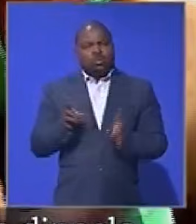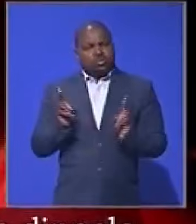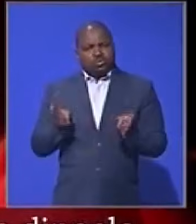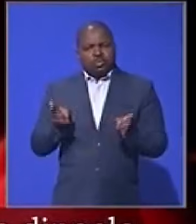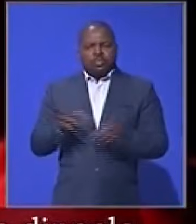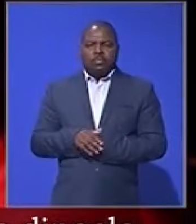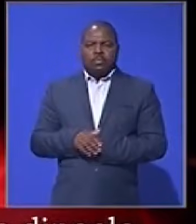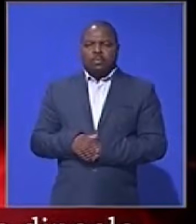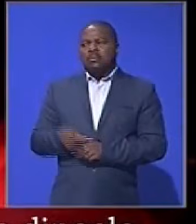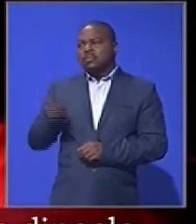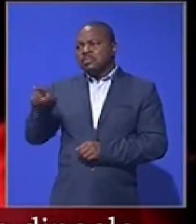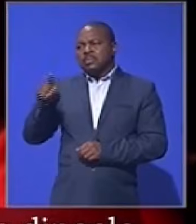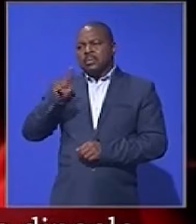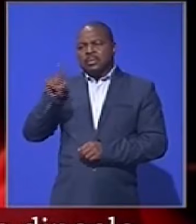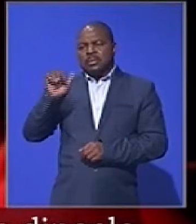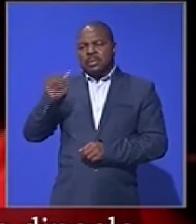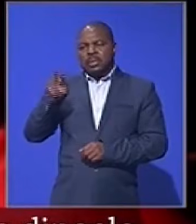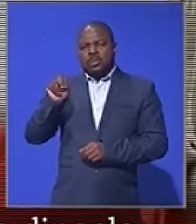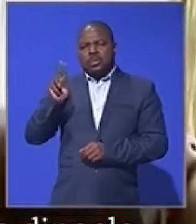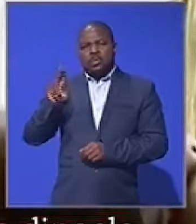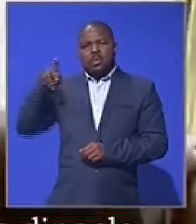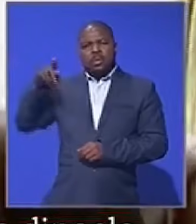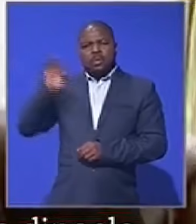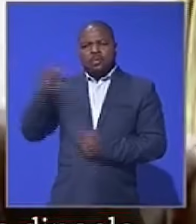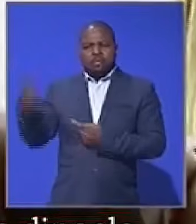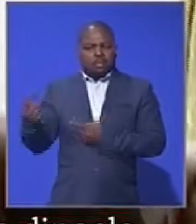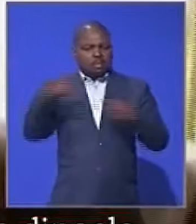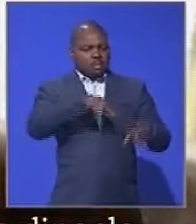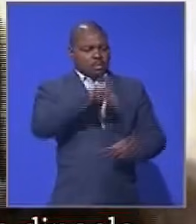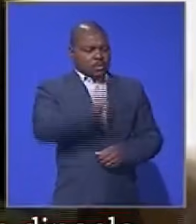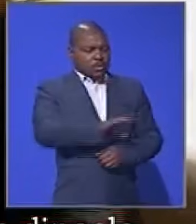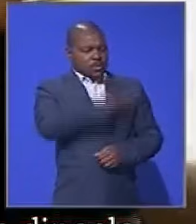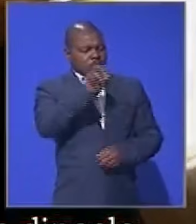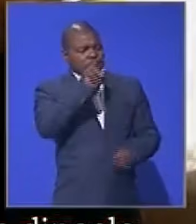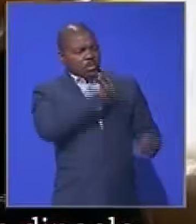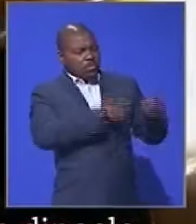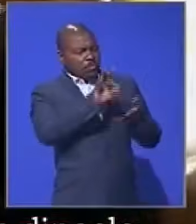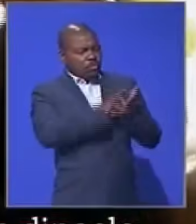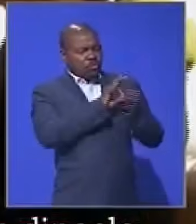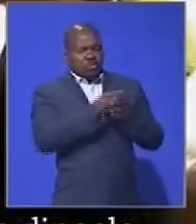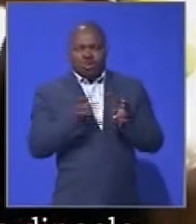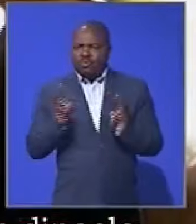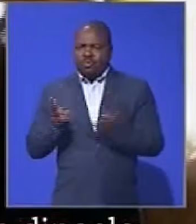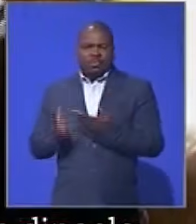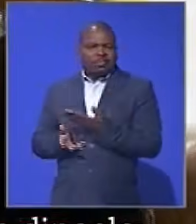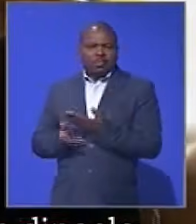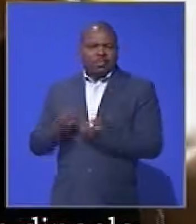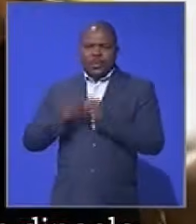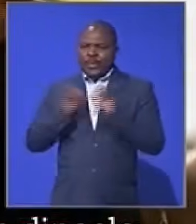tlwaelegago maikemišetšong a ZANU-PF go tla go ela hloko dikgetho tša lenyaga.